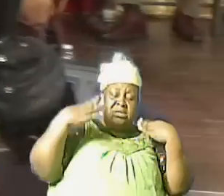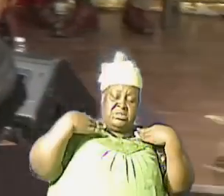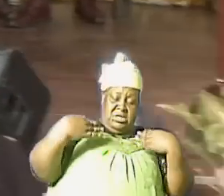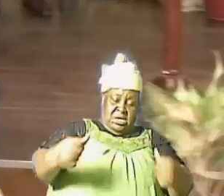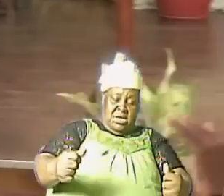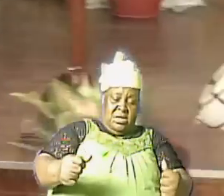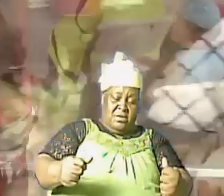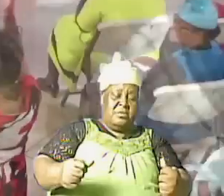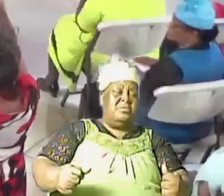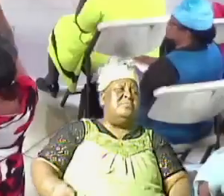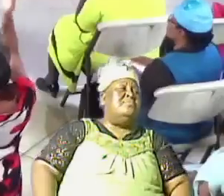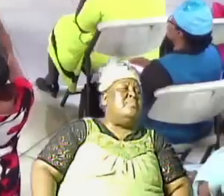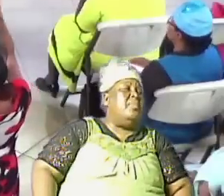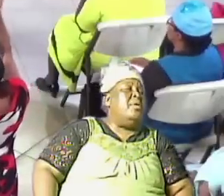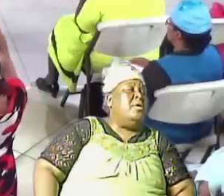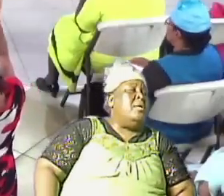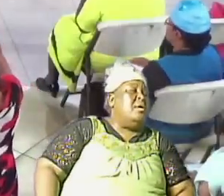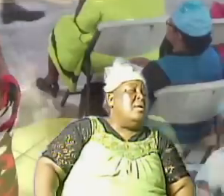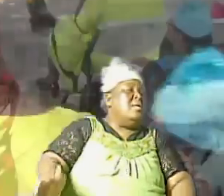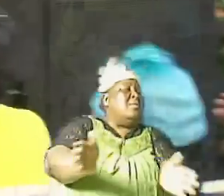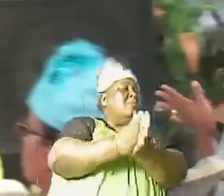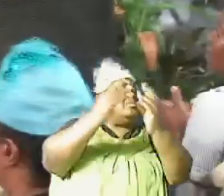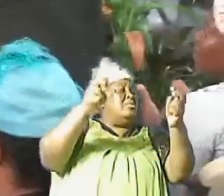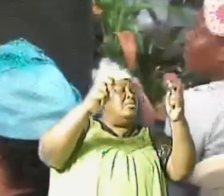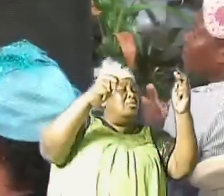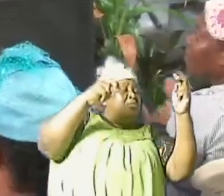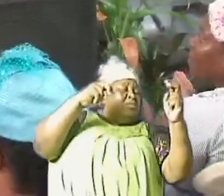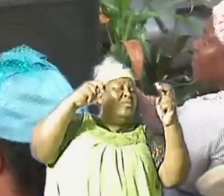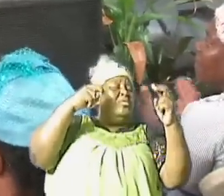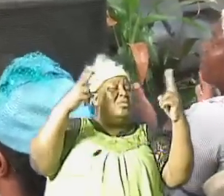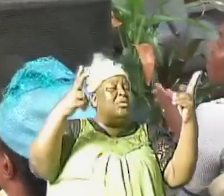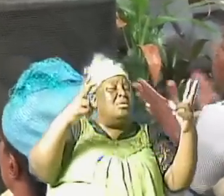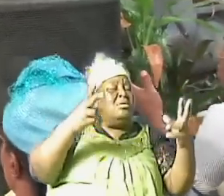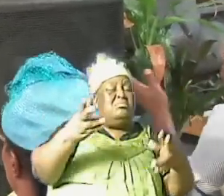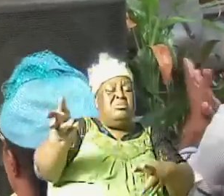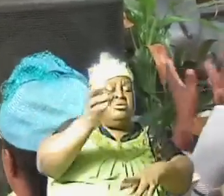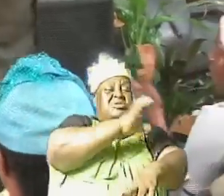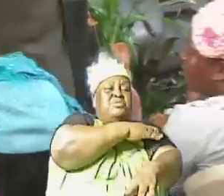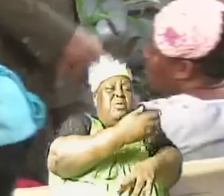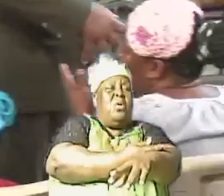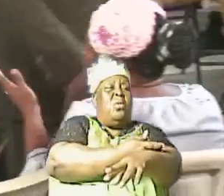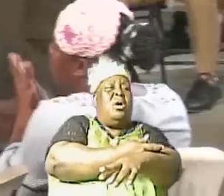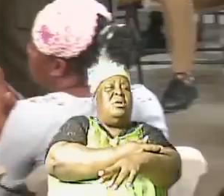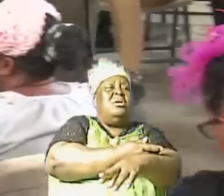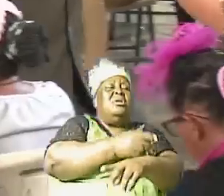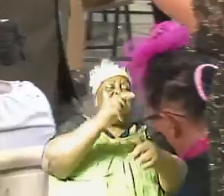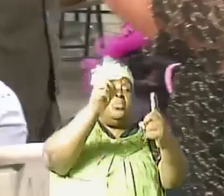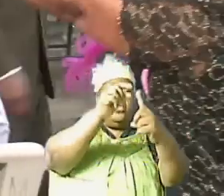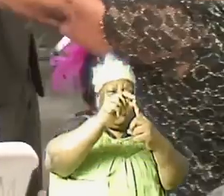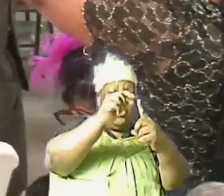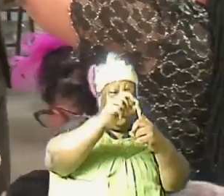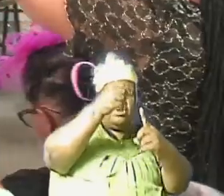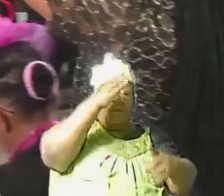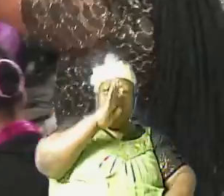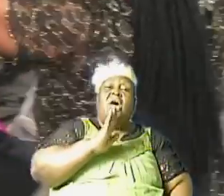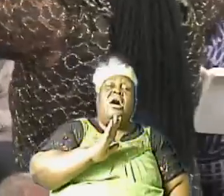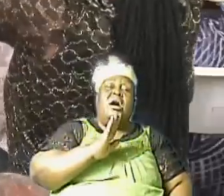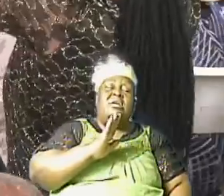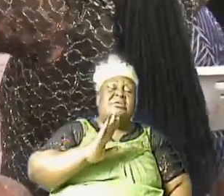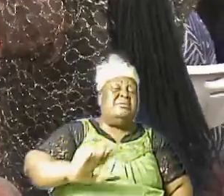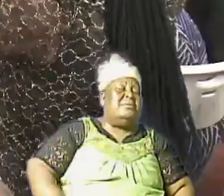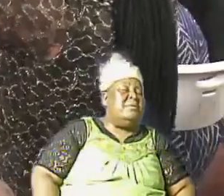completely healed. Hallelujah. There is power in the word